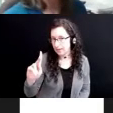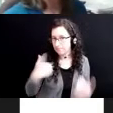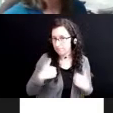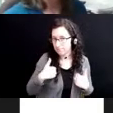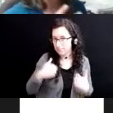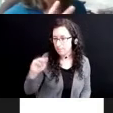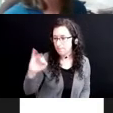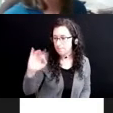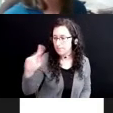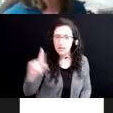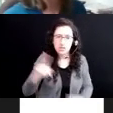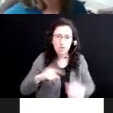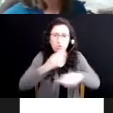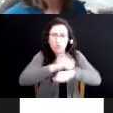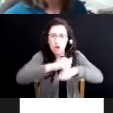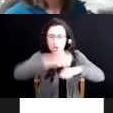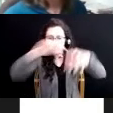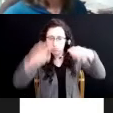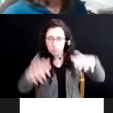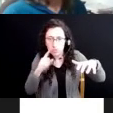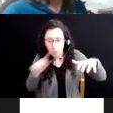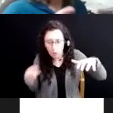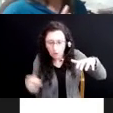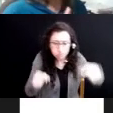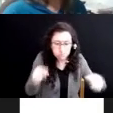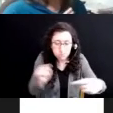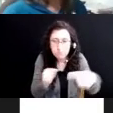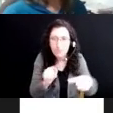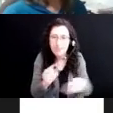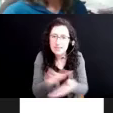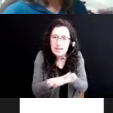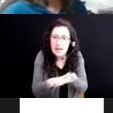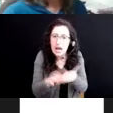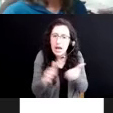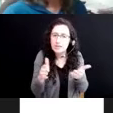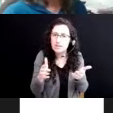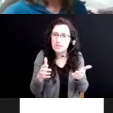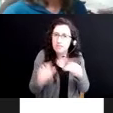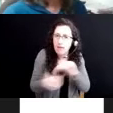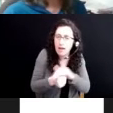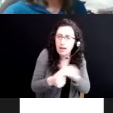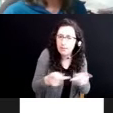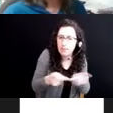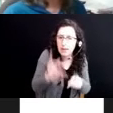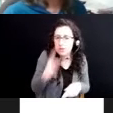nooks and crannies and moist spots for small mammals, reptiles, amphibians,